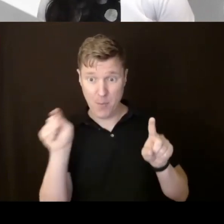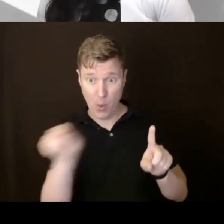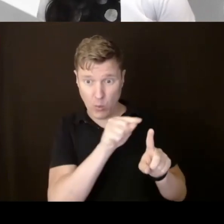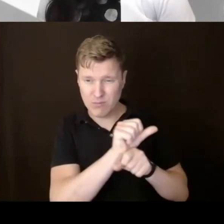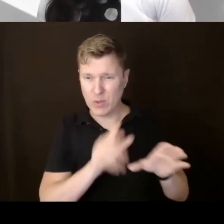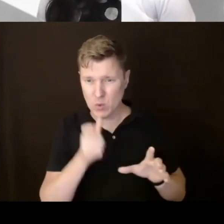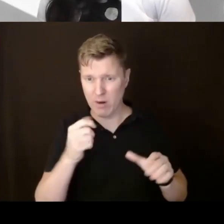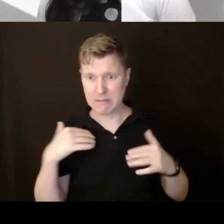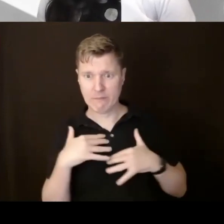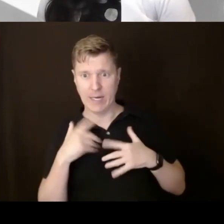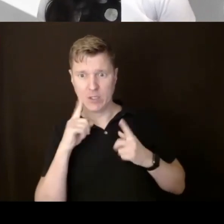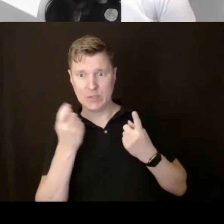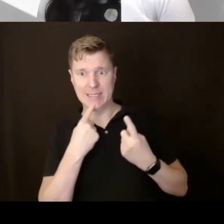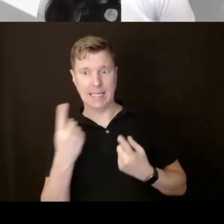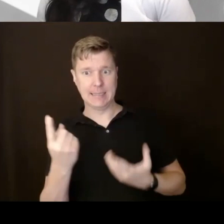Well,